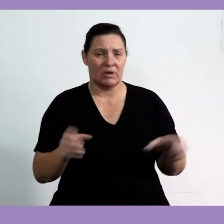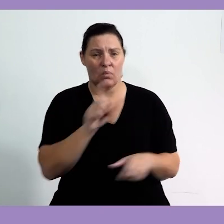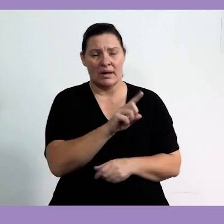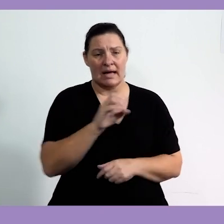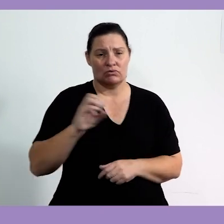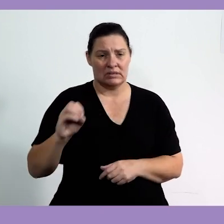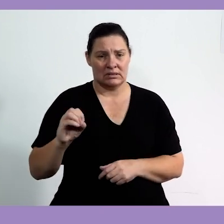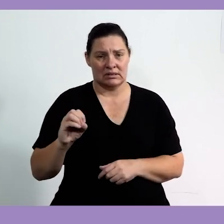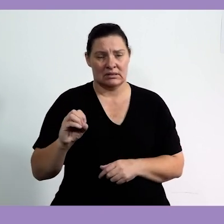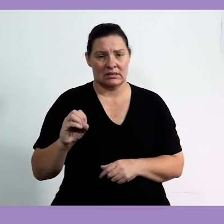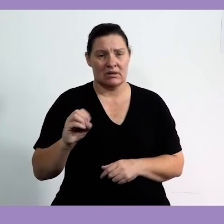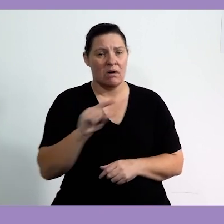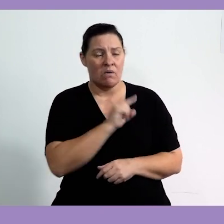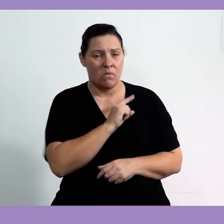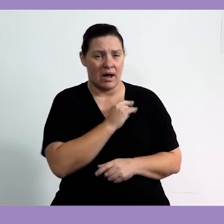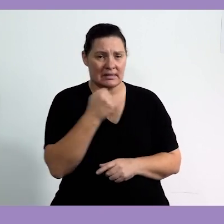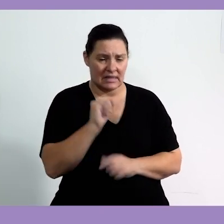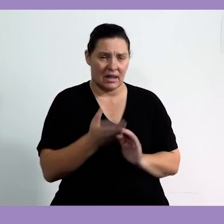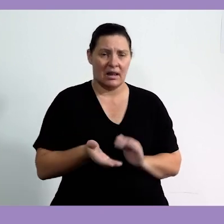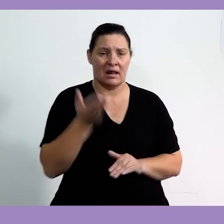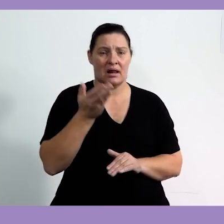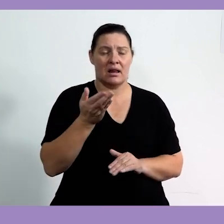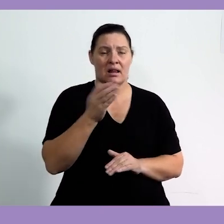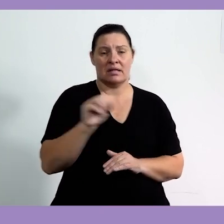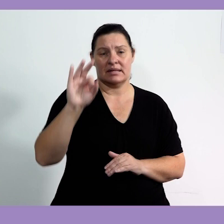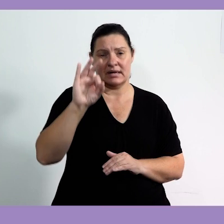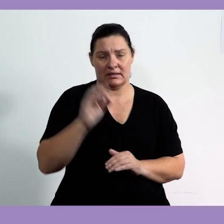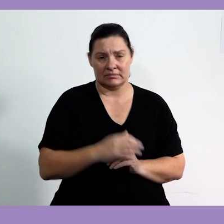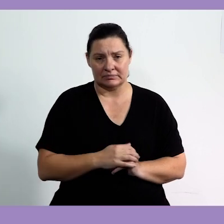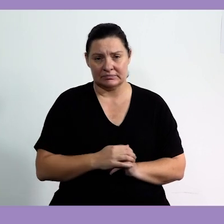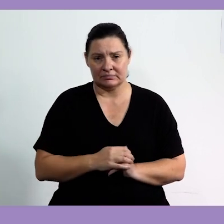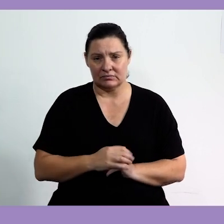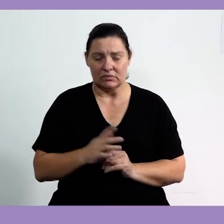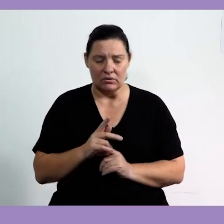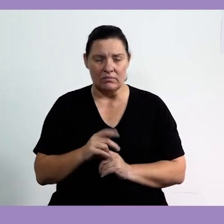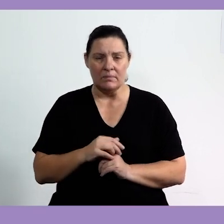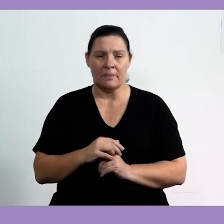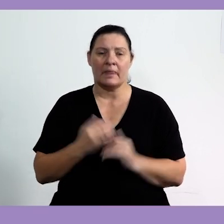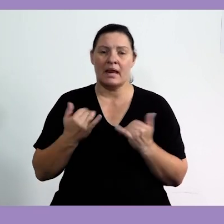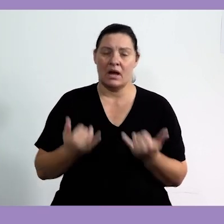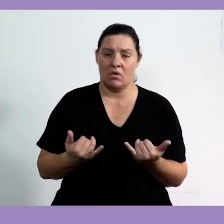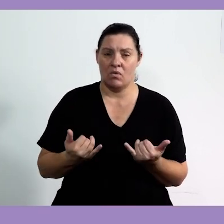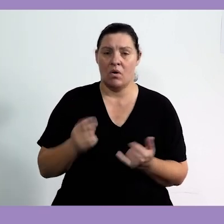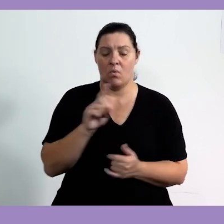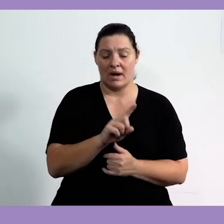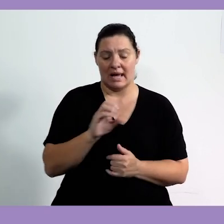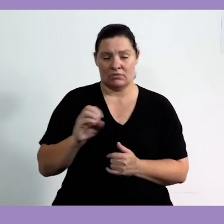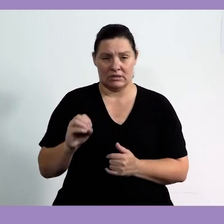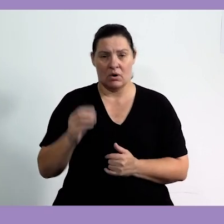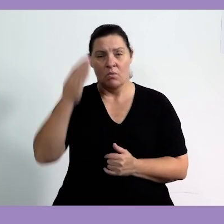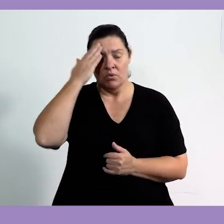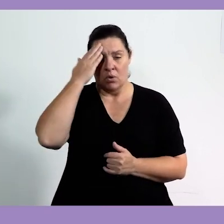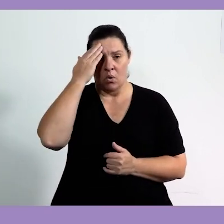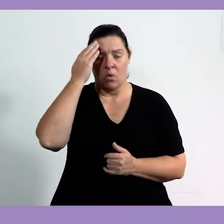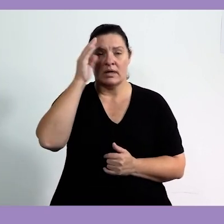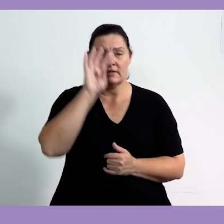up 100? Because it will still be raised to the power of 3, to the exponent 3. And 100 we